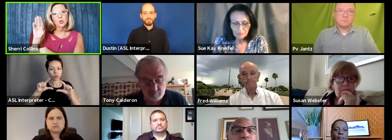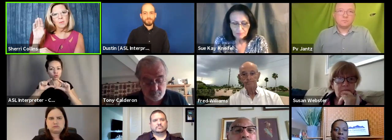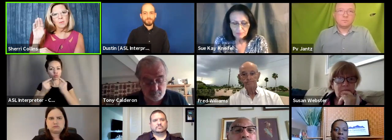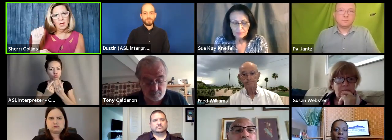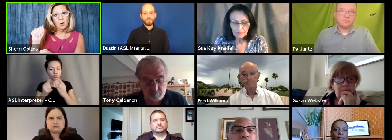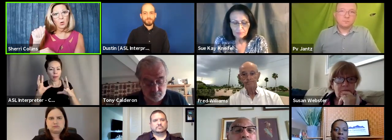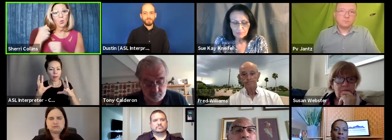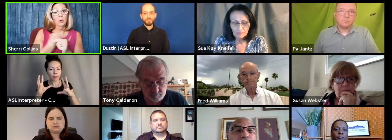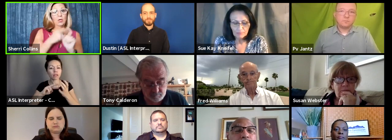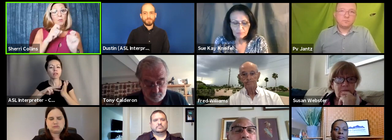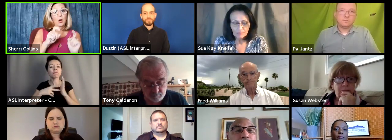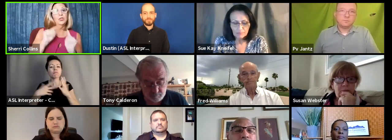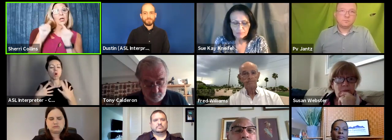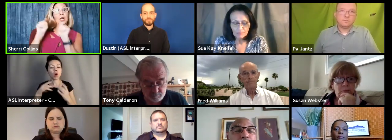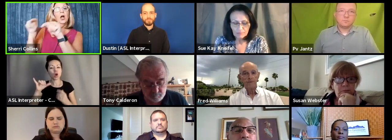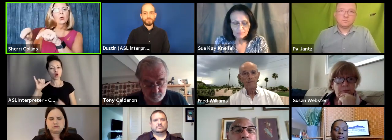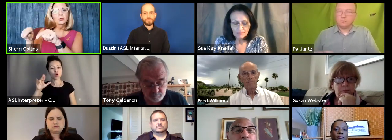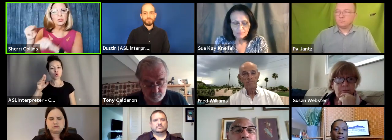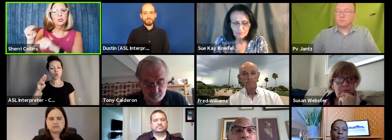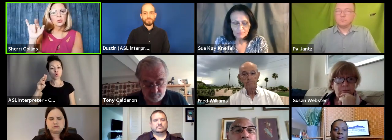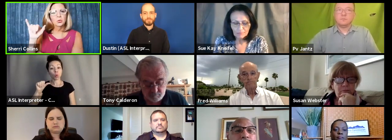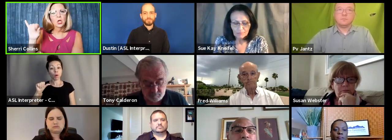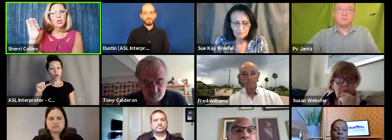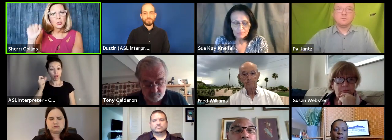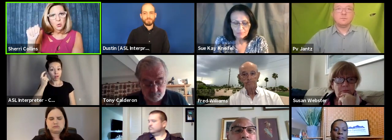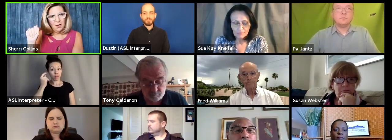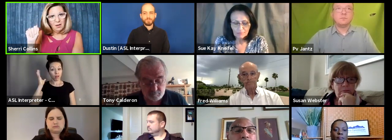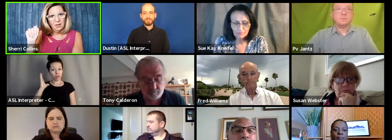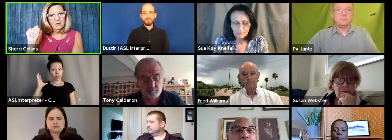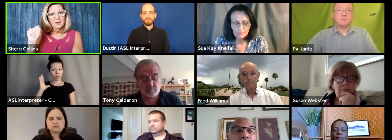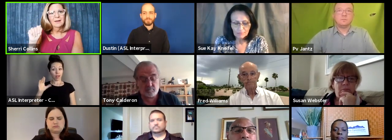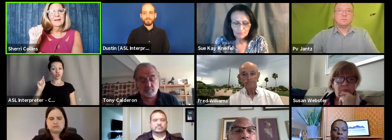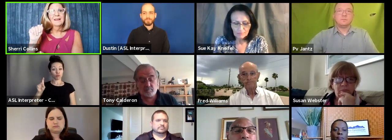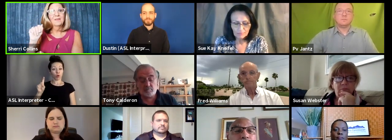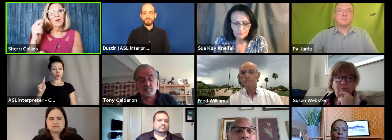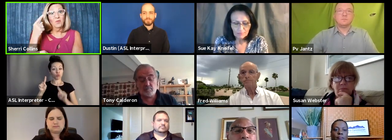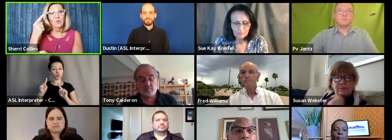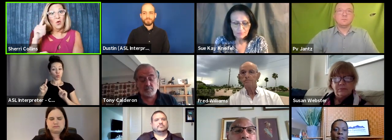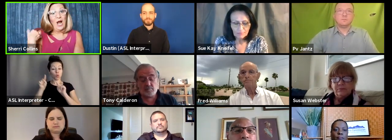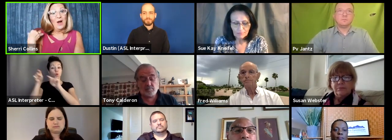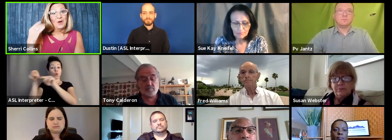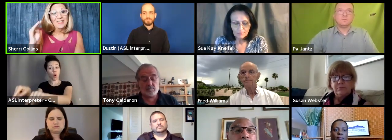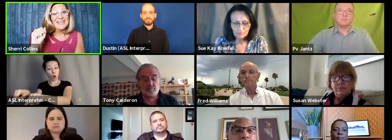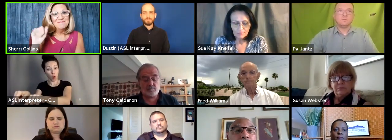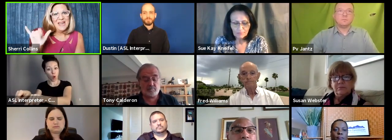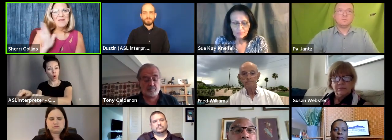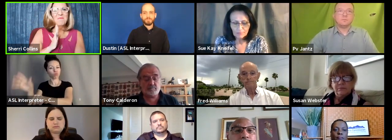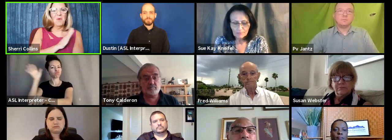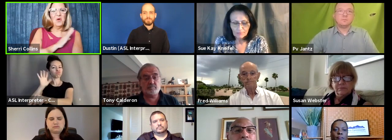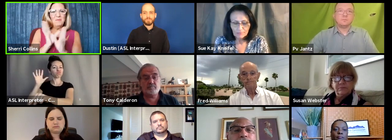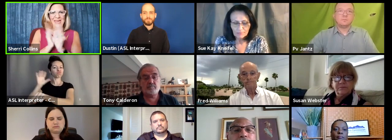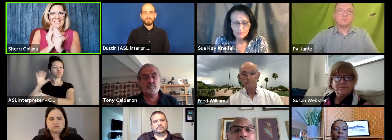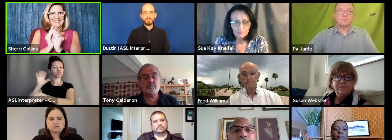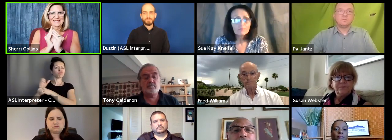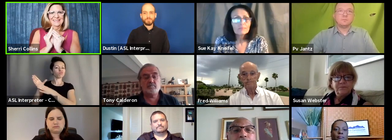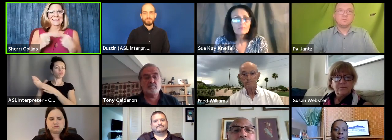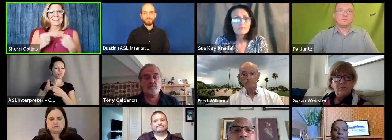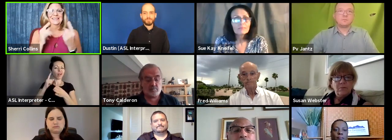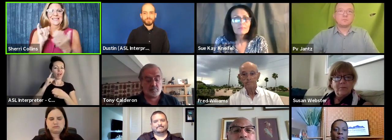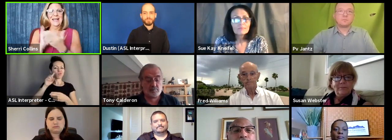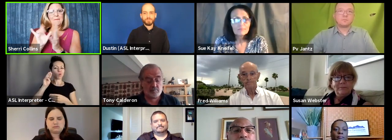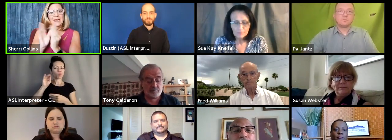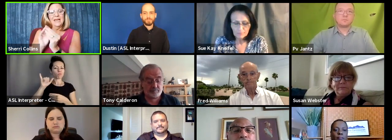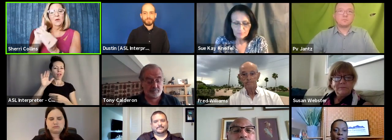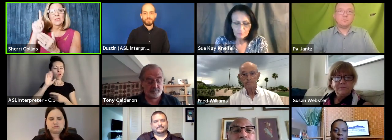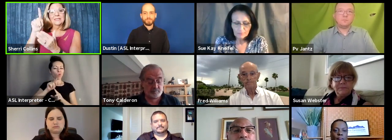in Yuma, we were supposed to go to Yuma for our last May board meeting.